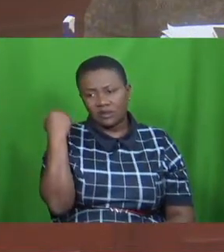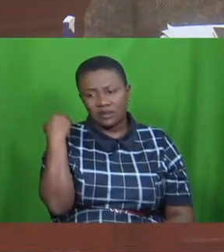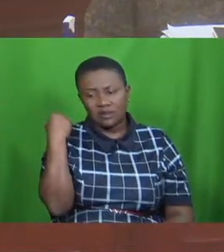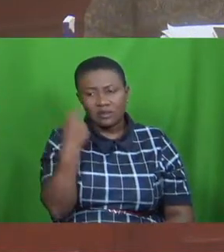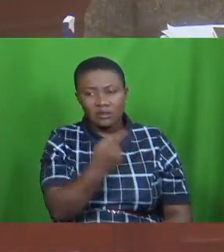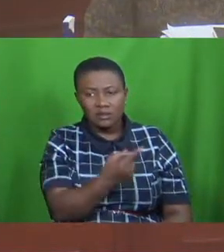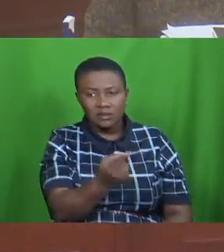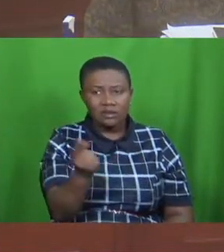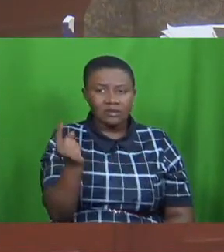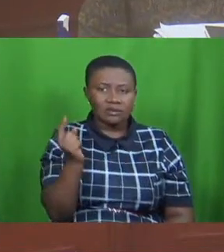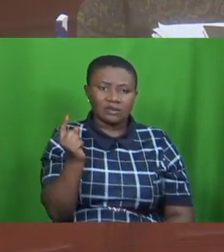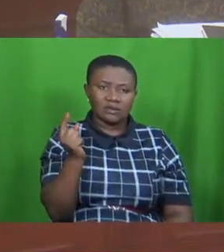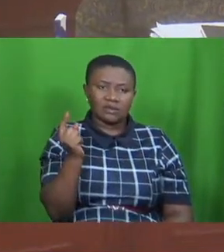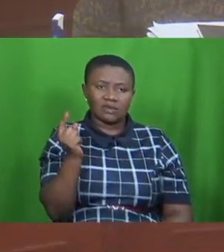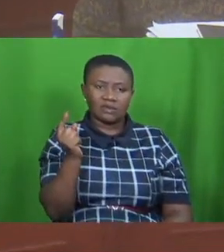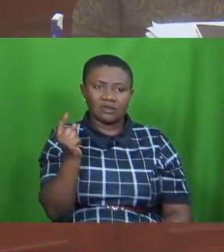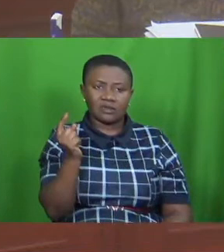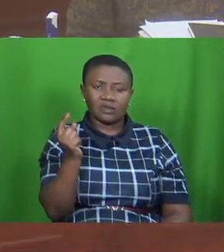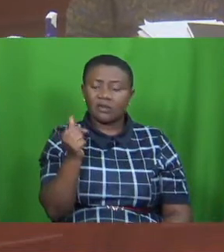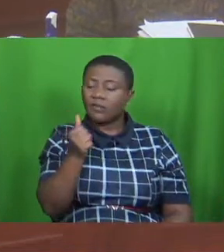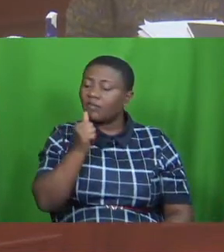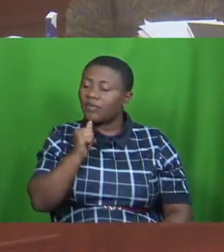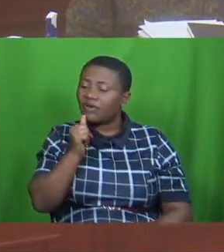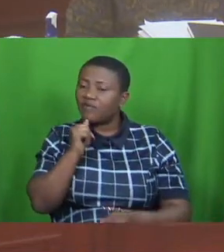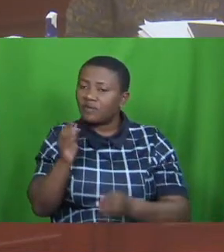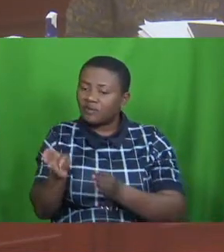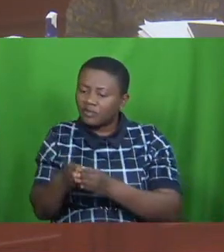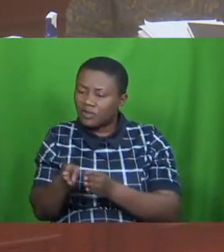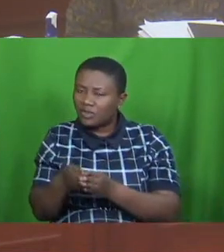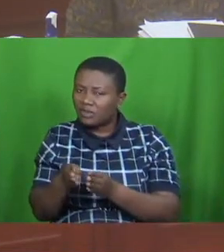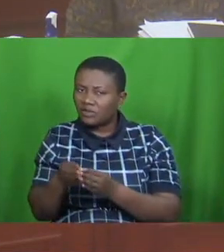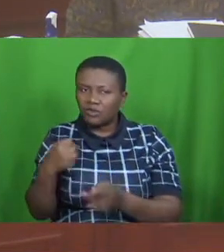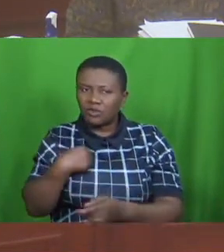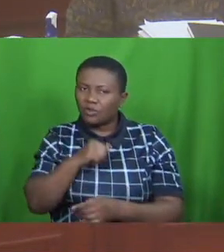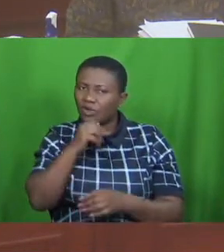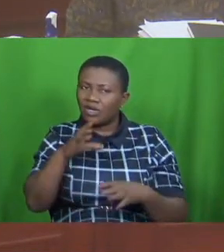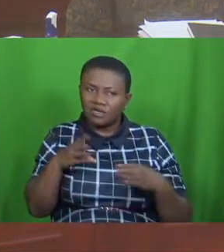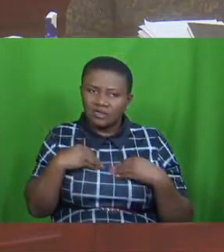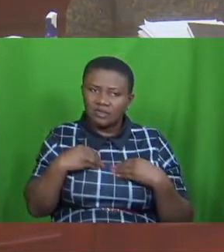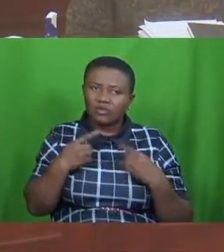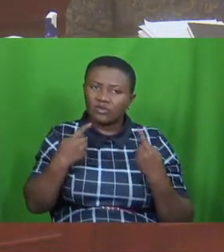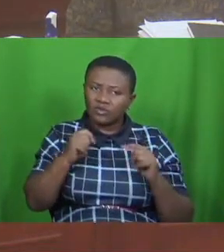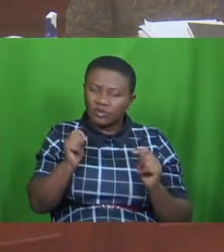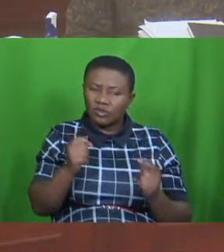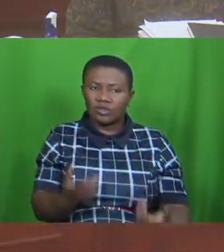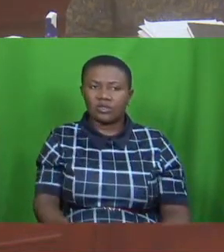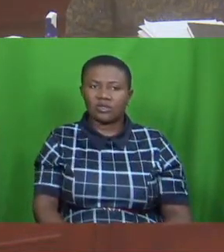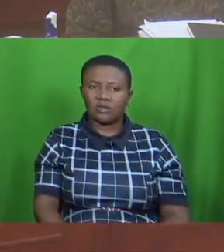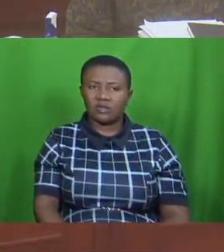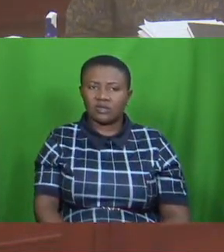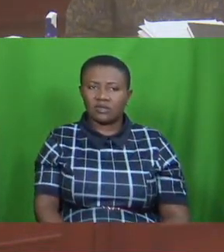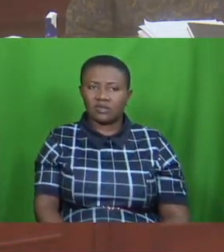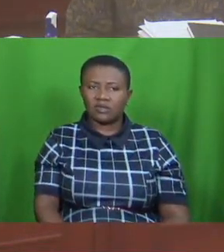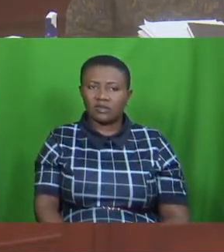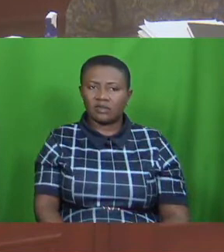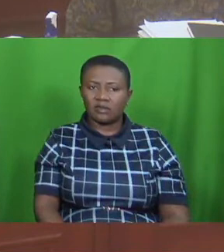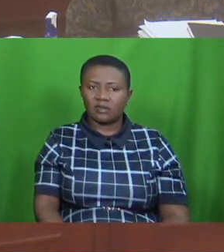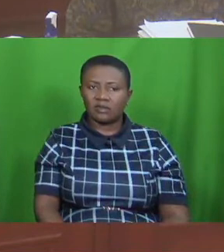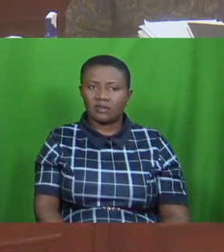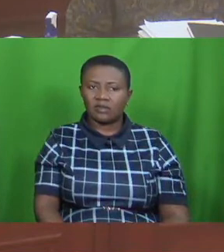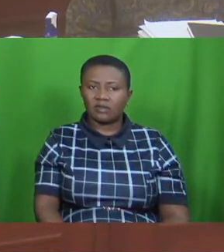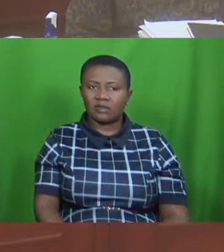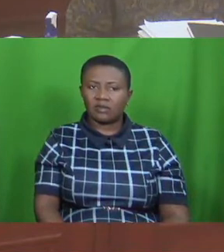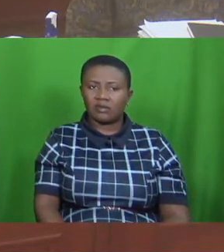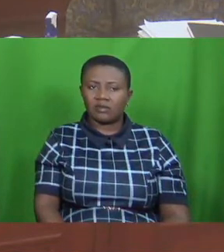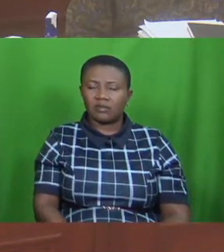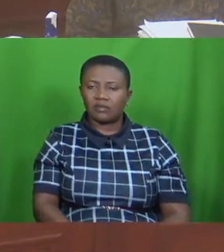coming weeks we will not really countenance that. So I want to make sure that they come. But on that note, Mr. Speaker, we can allow the Chief